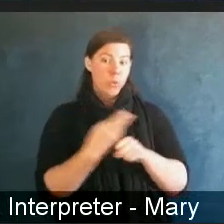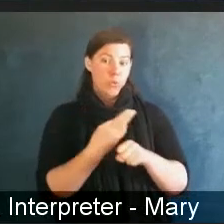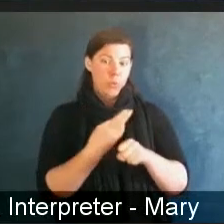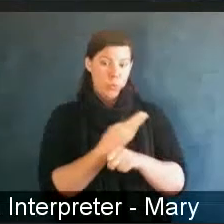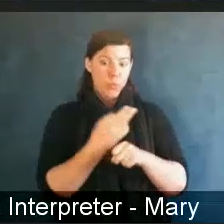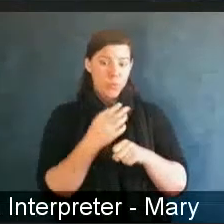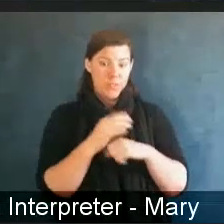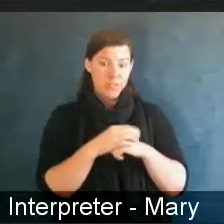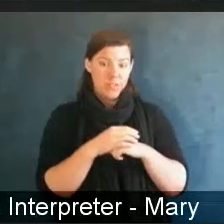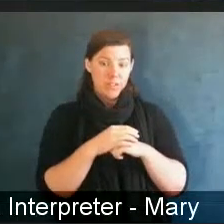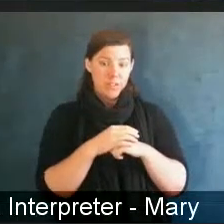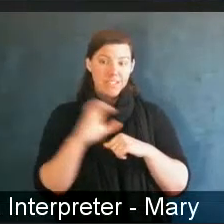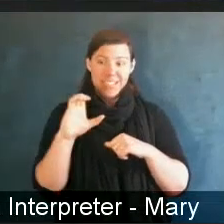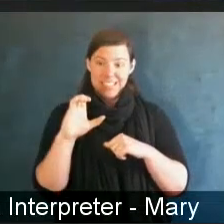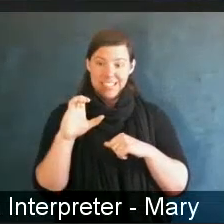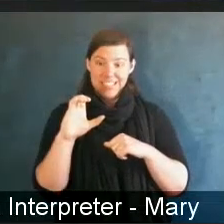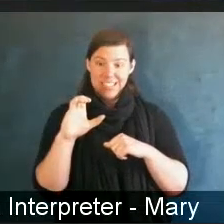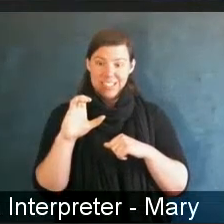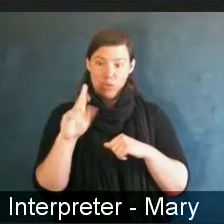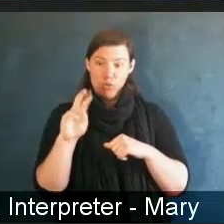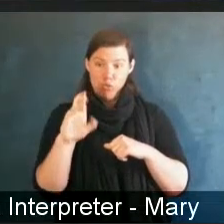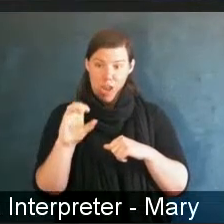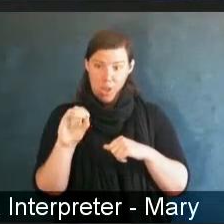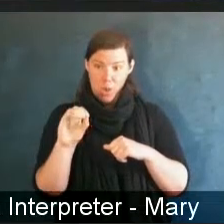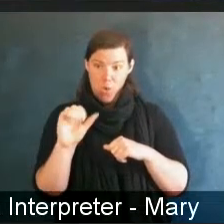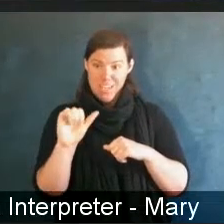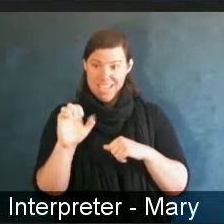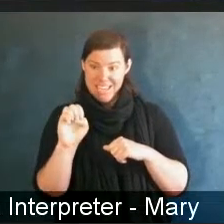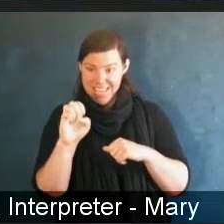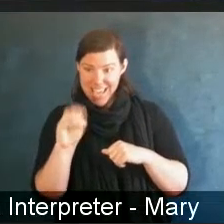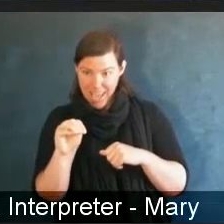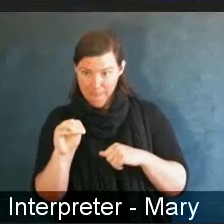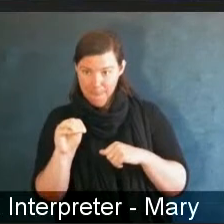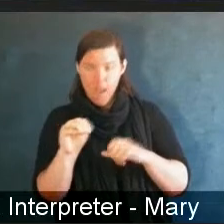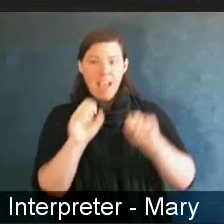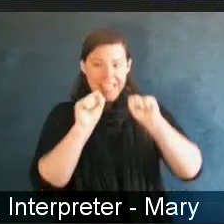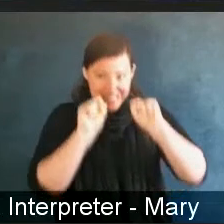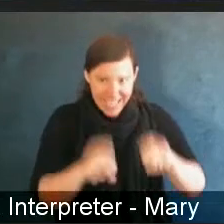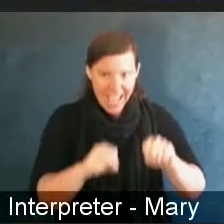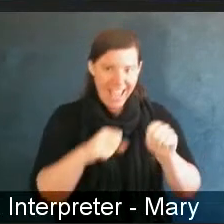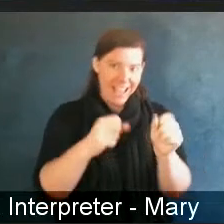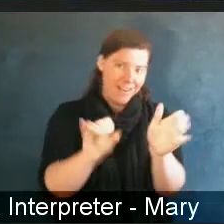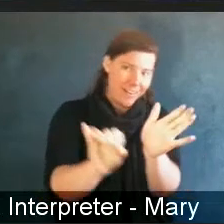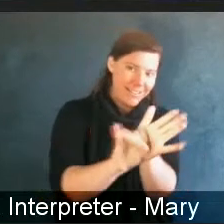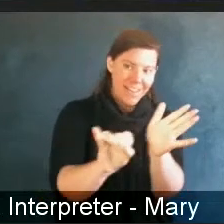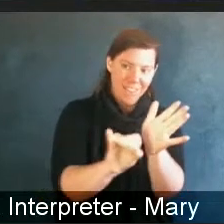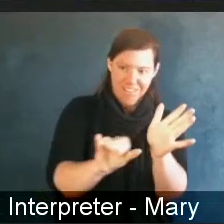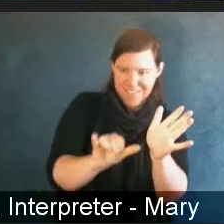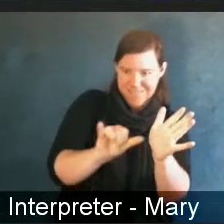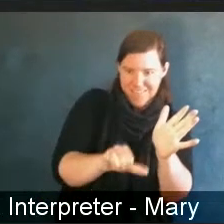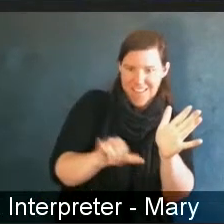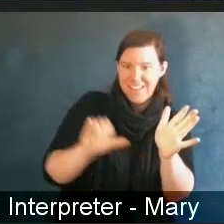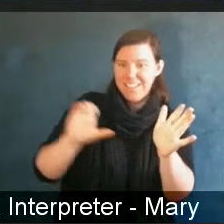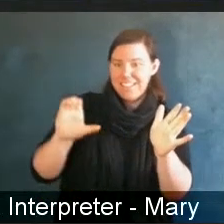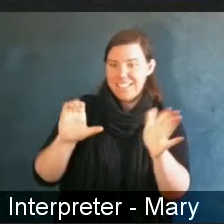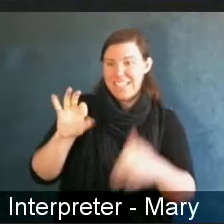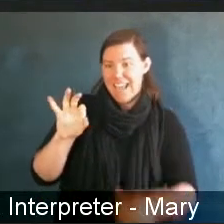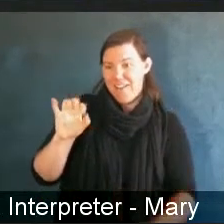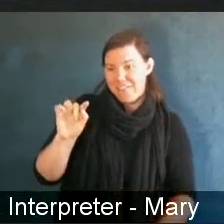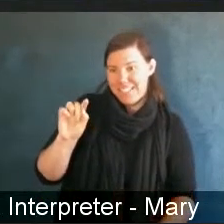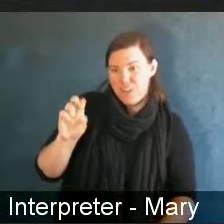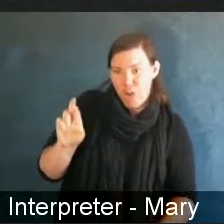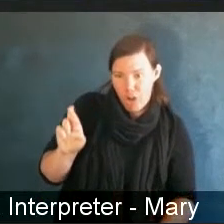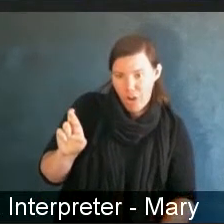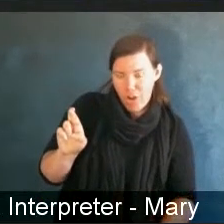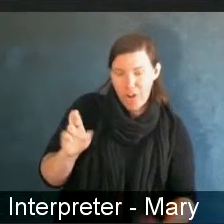of CFTR. So now we can also make the mutant version of CFTR, and we can see now exactly where that single